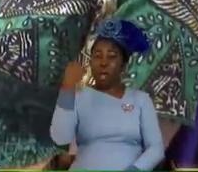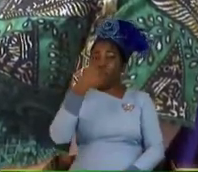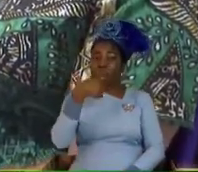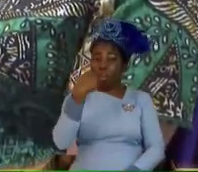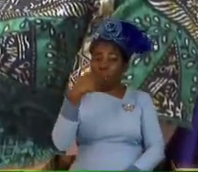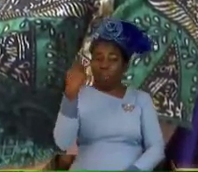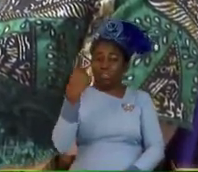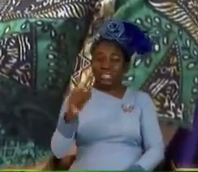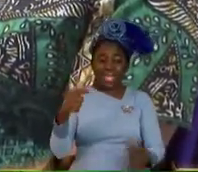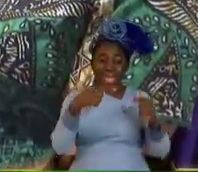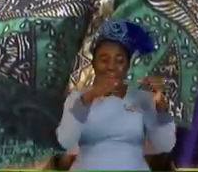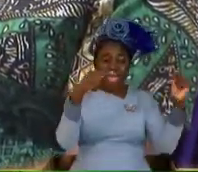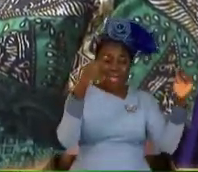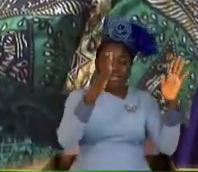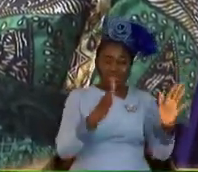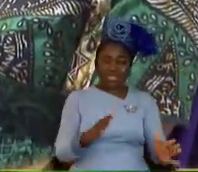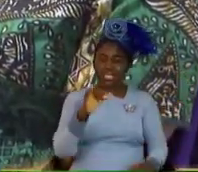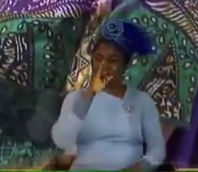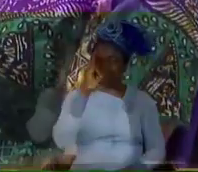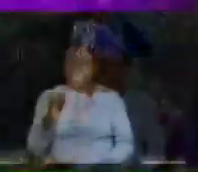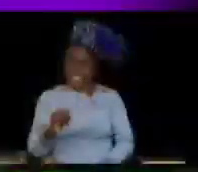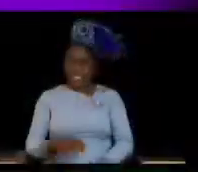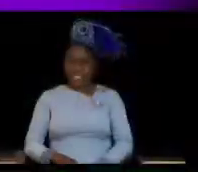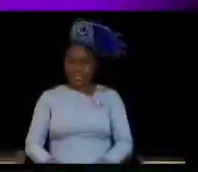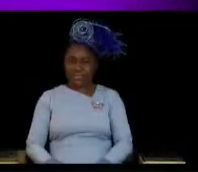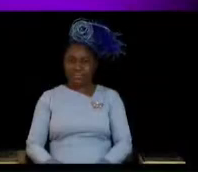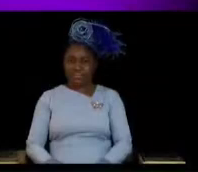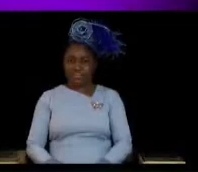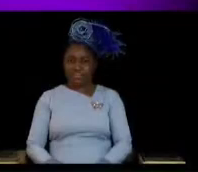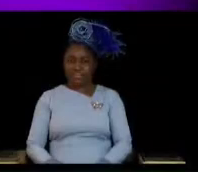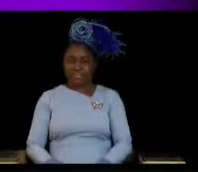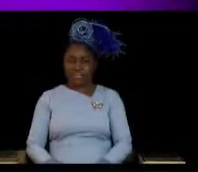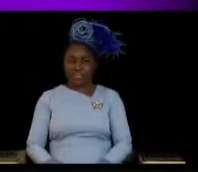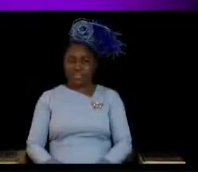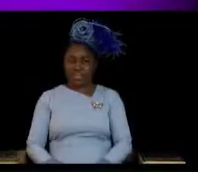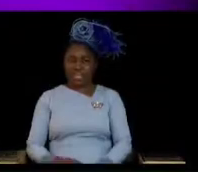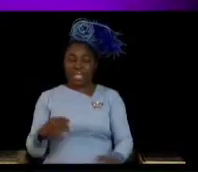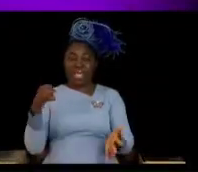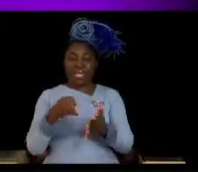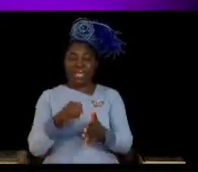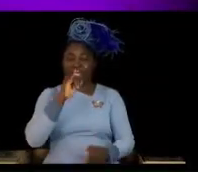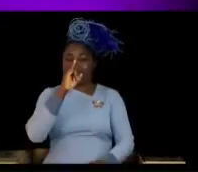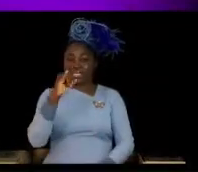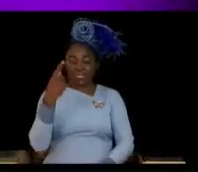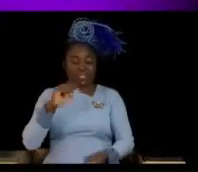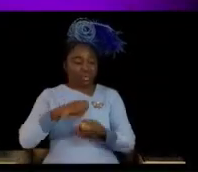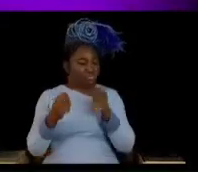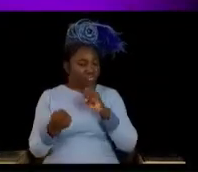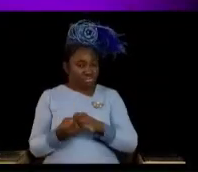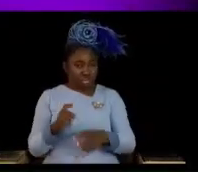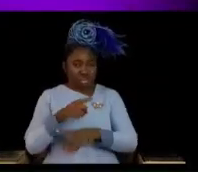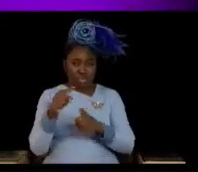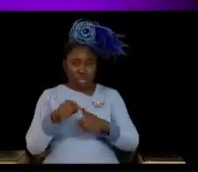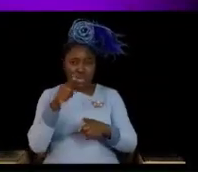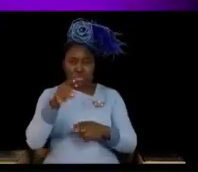enemy is. It is a tragedy when you are fighting an enemy you do not